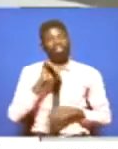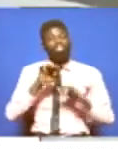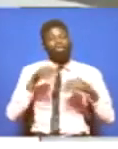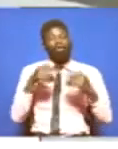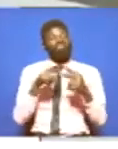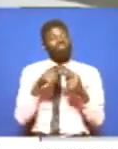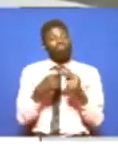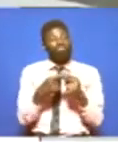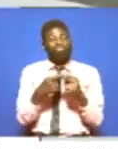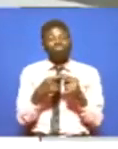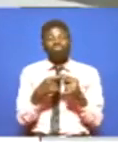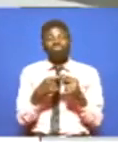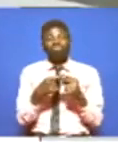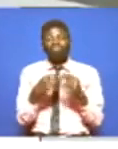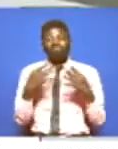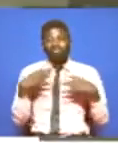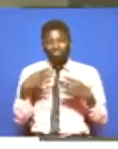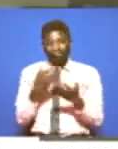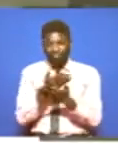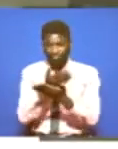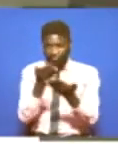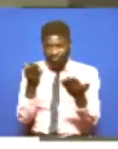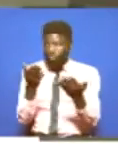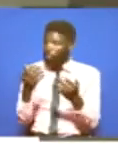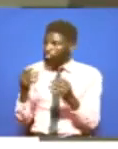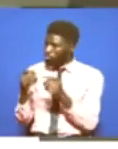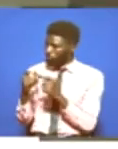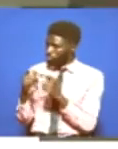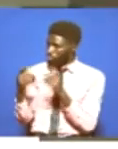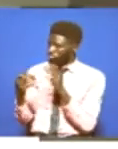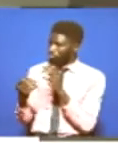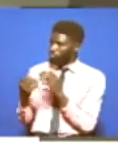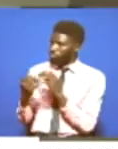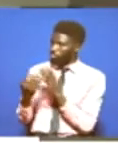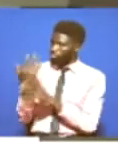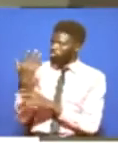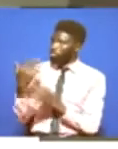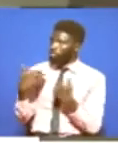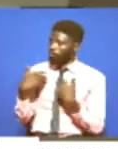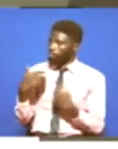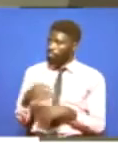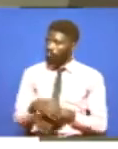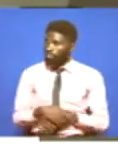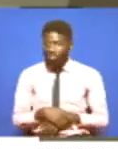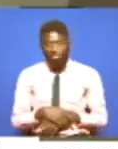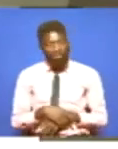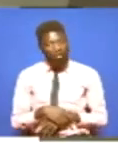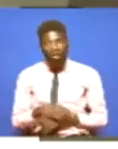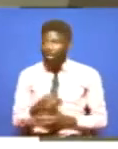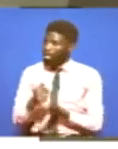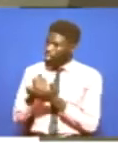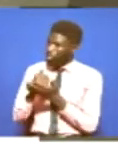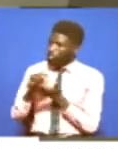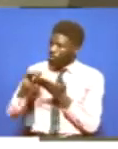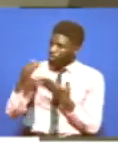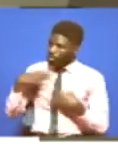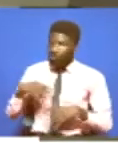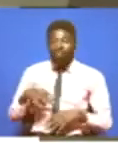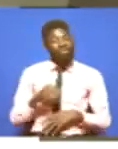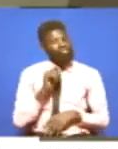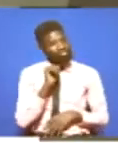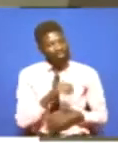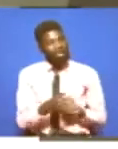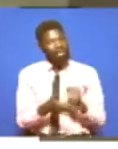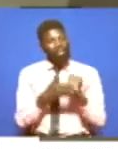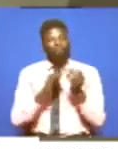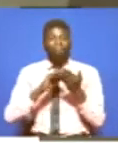the crown. So has it grown from strength to strength? Yes, it grew. And it's helped a lot of people? It has helped a lot of people, where